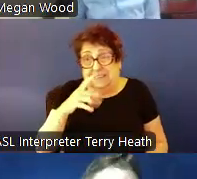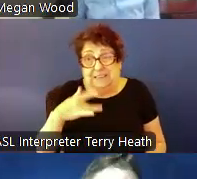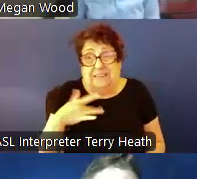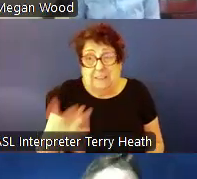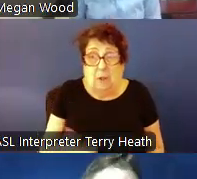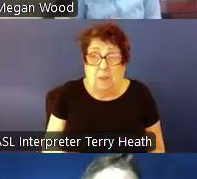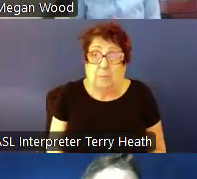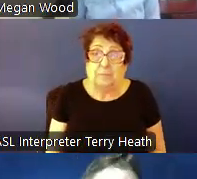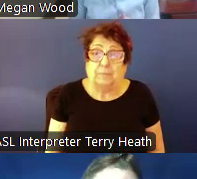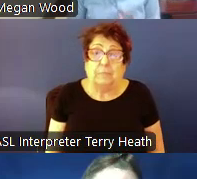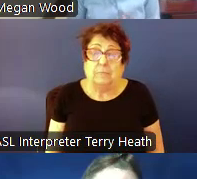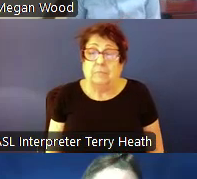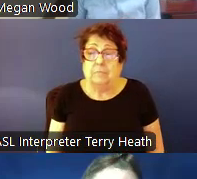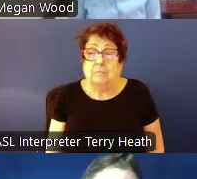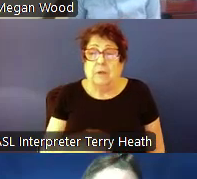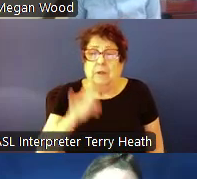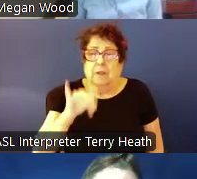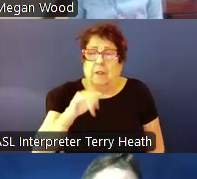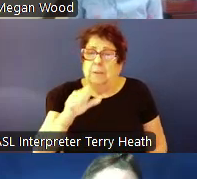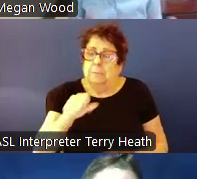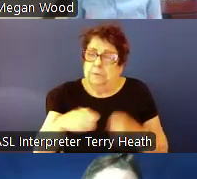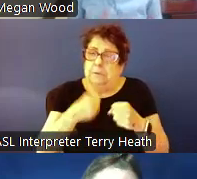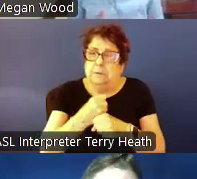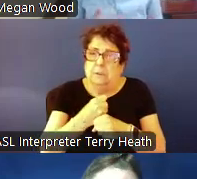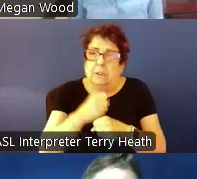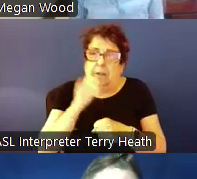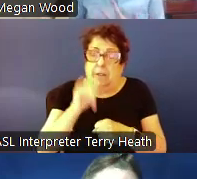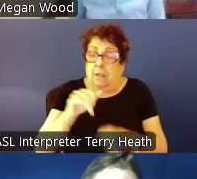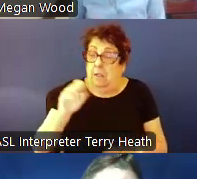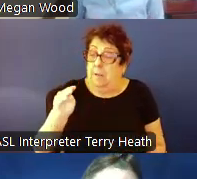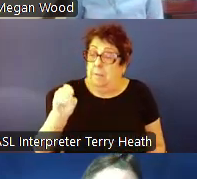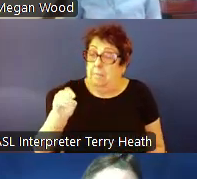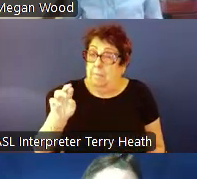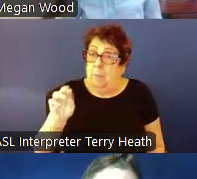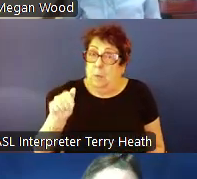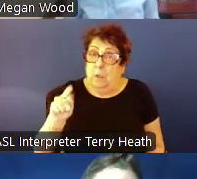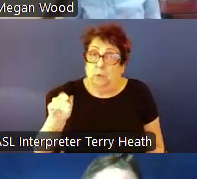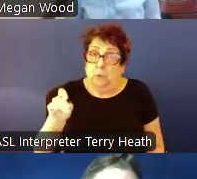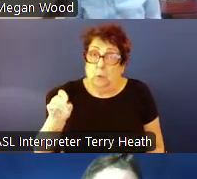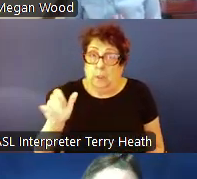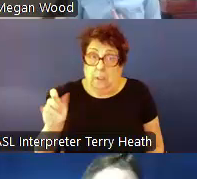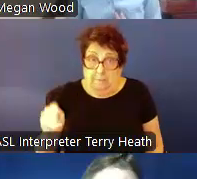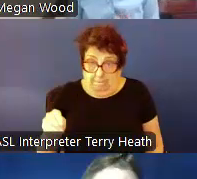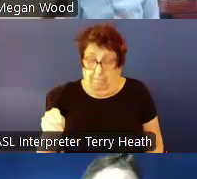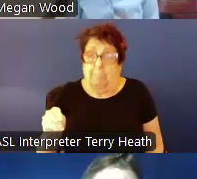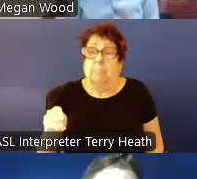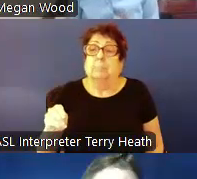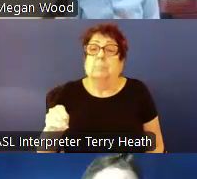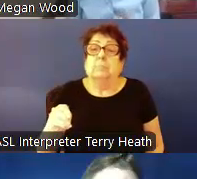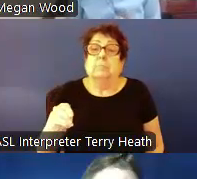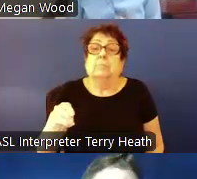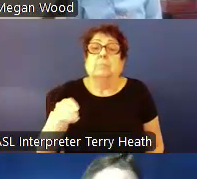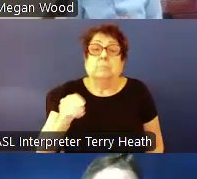the moratorium on evictions led us to have a pretty big avalanche of housing, but